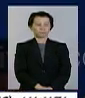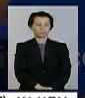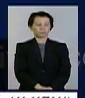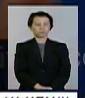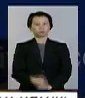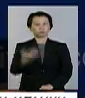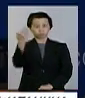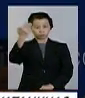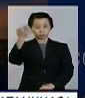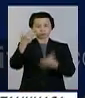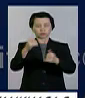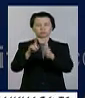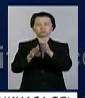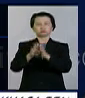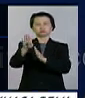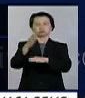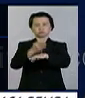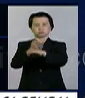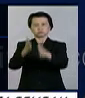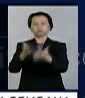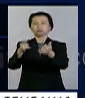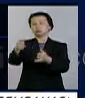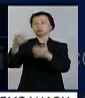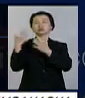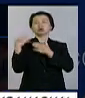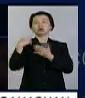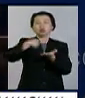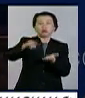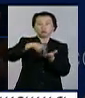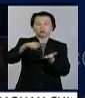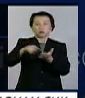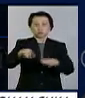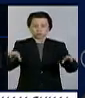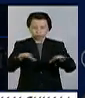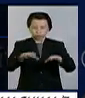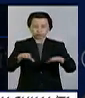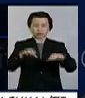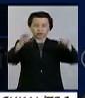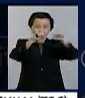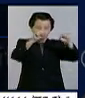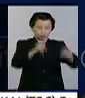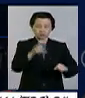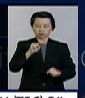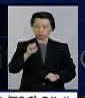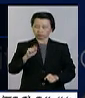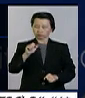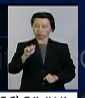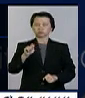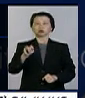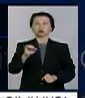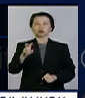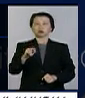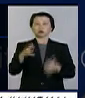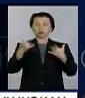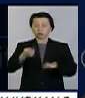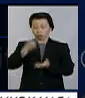Currently is the developers that have to bear the cost to construct these substations. So now this